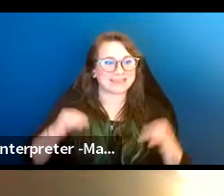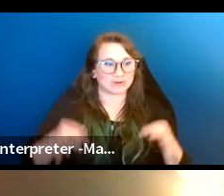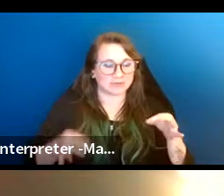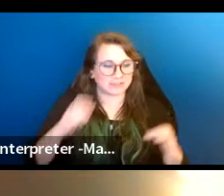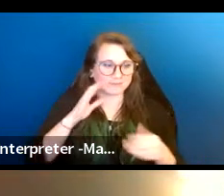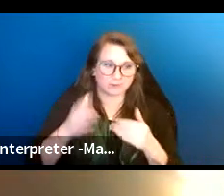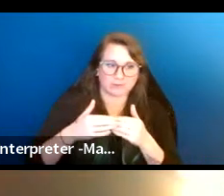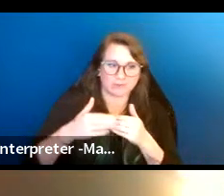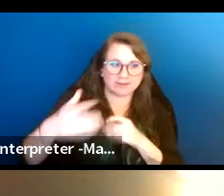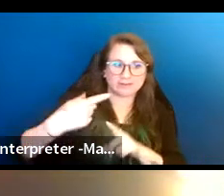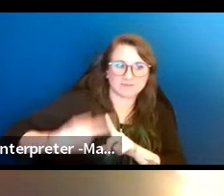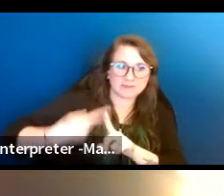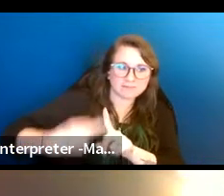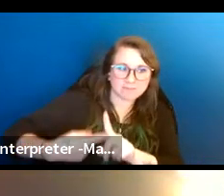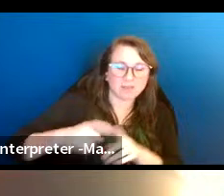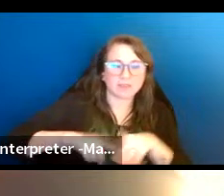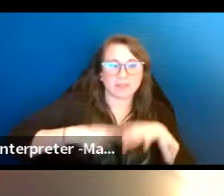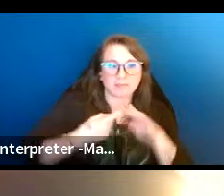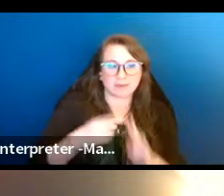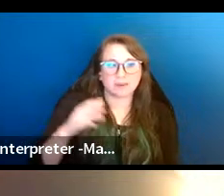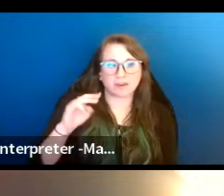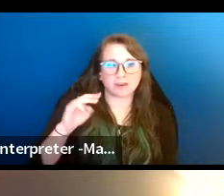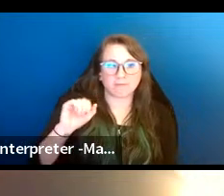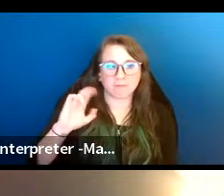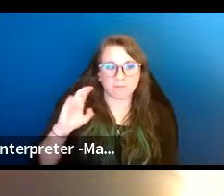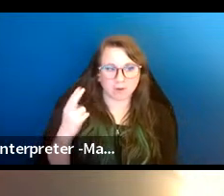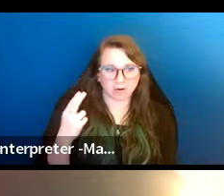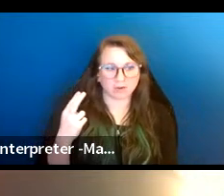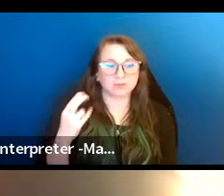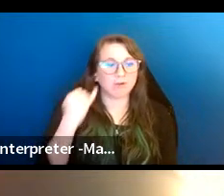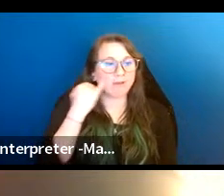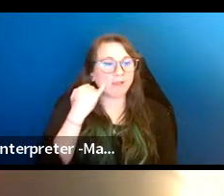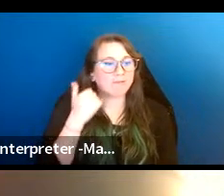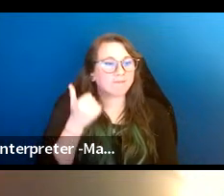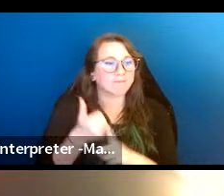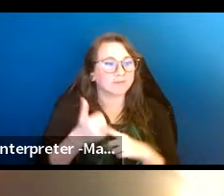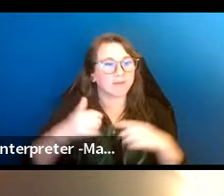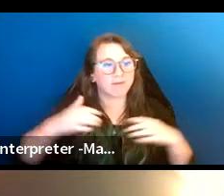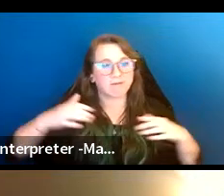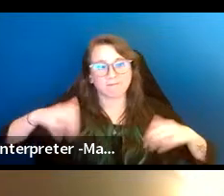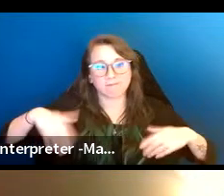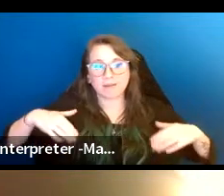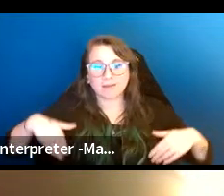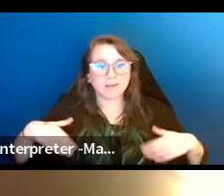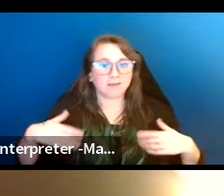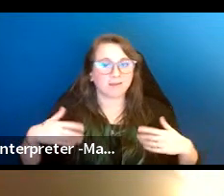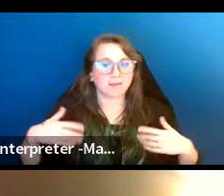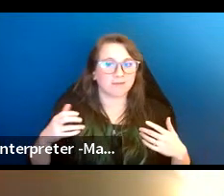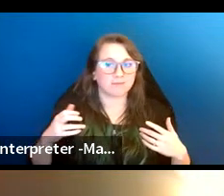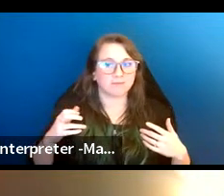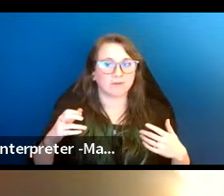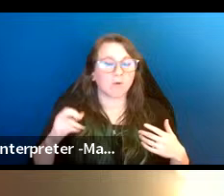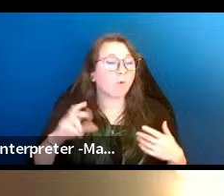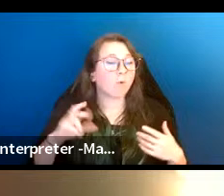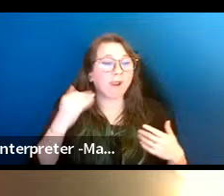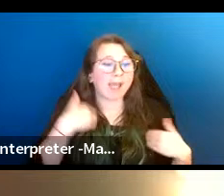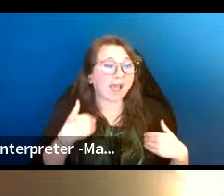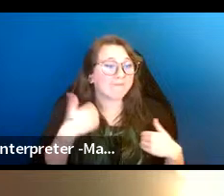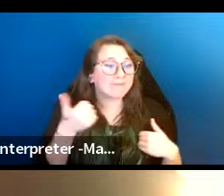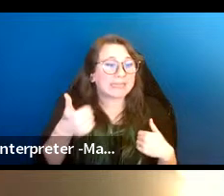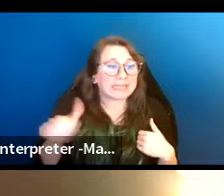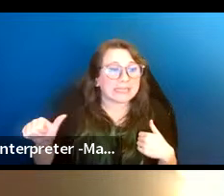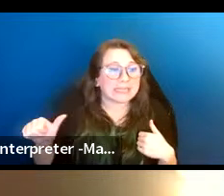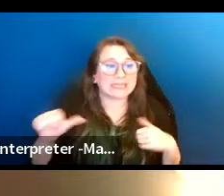month and beginning of March. So if you having issues with any of the